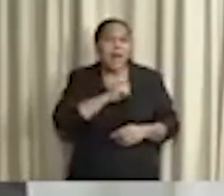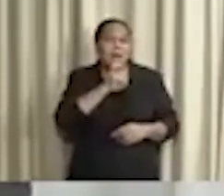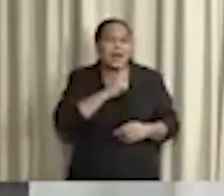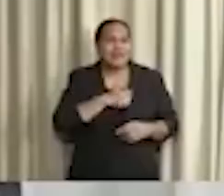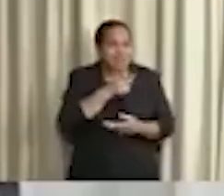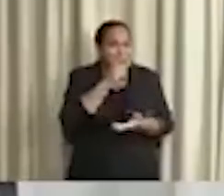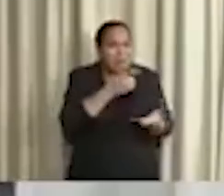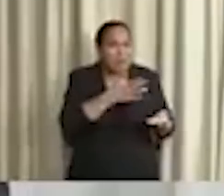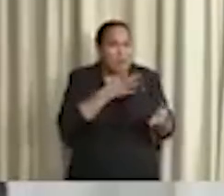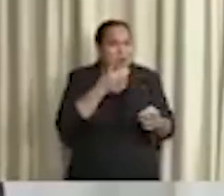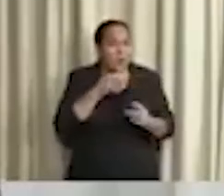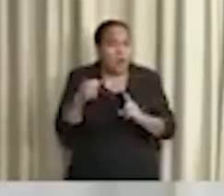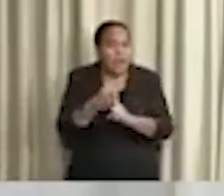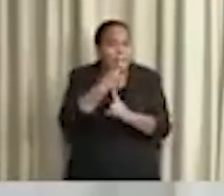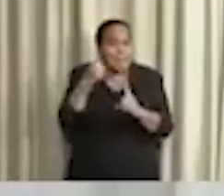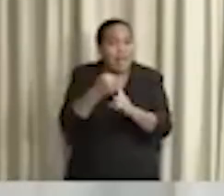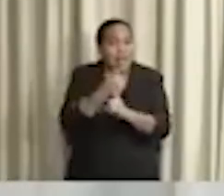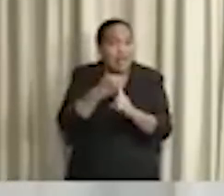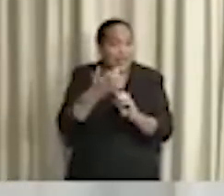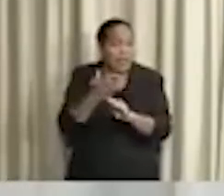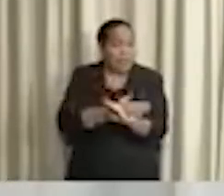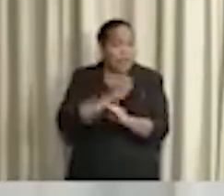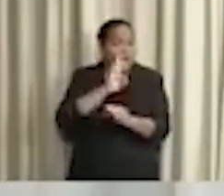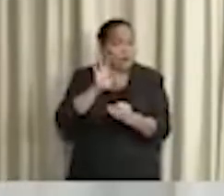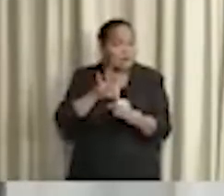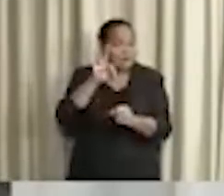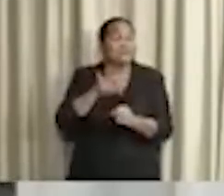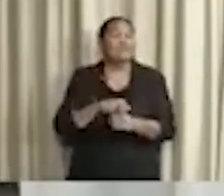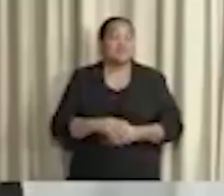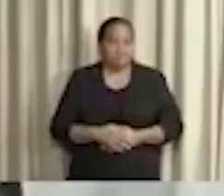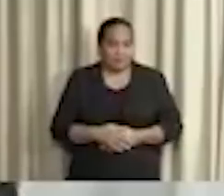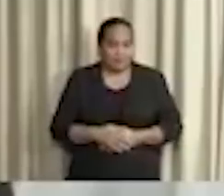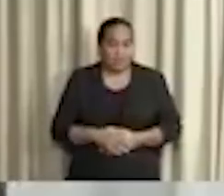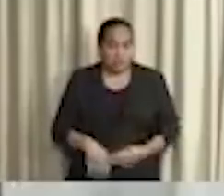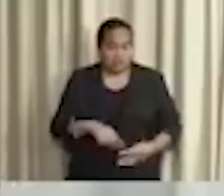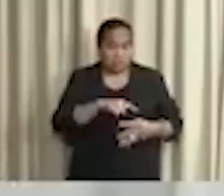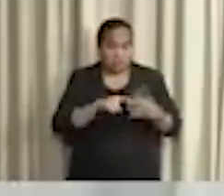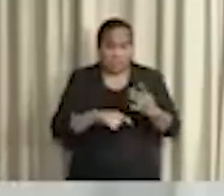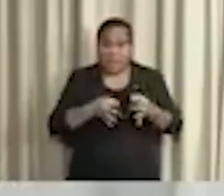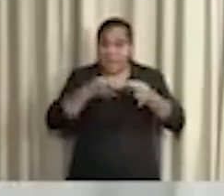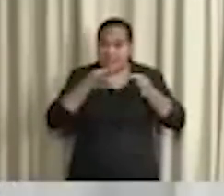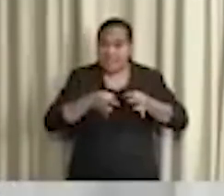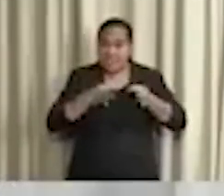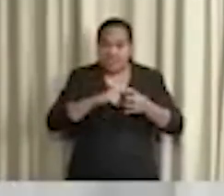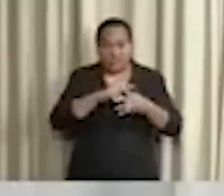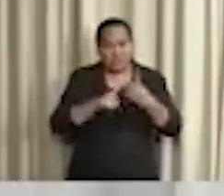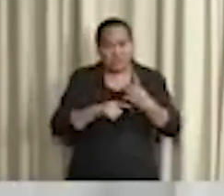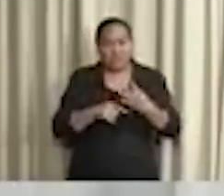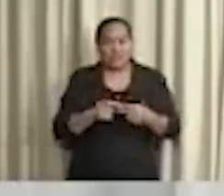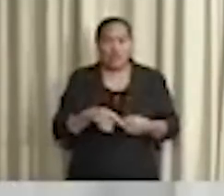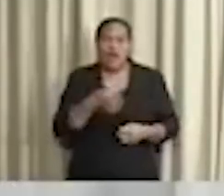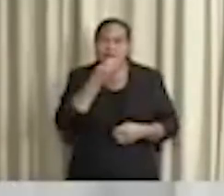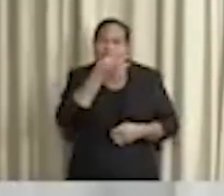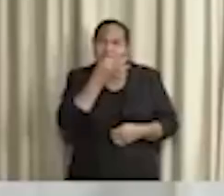during our campaign. While these key decisions reached by Cabinet yesterday number only a